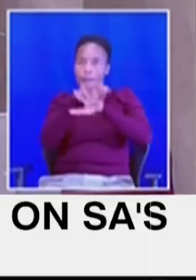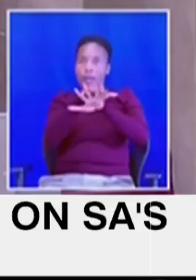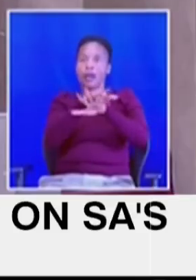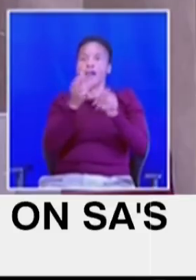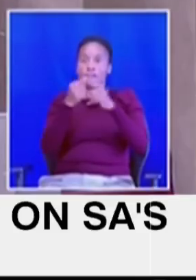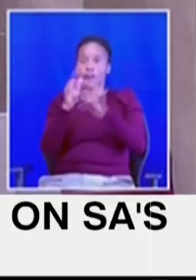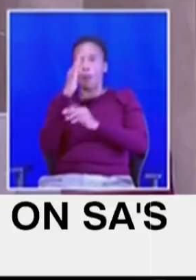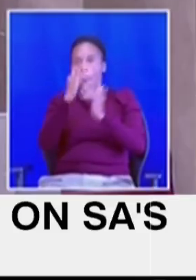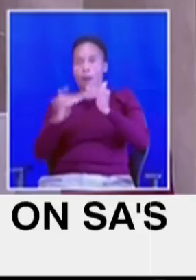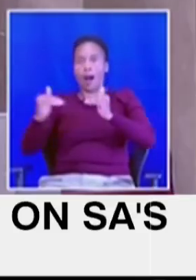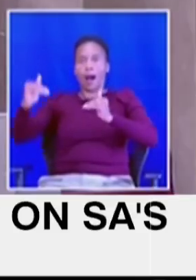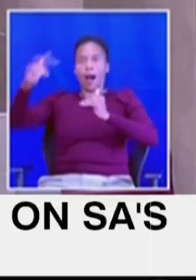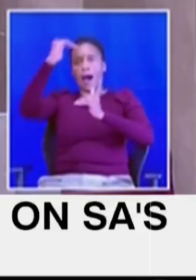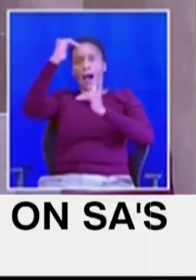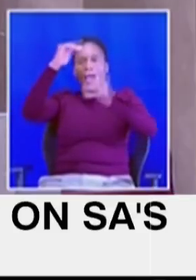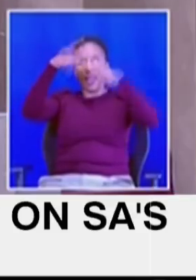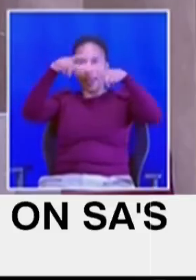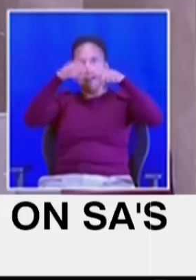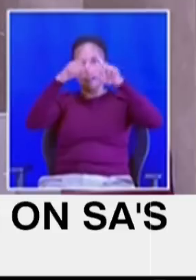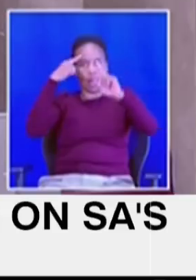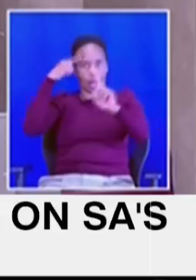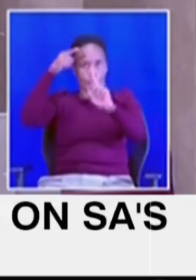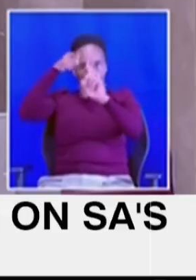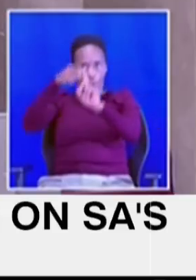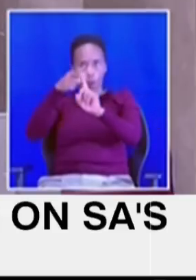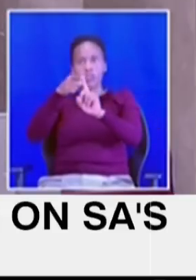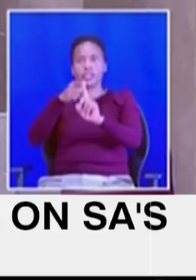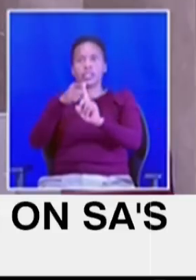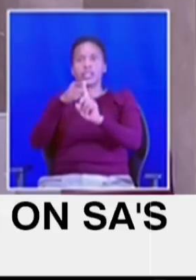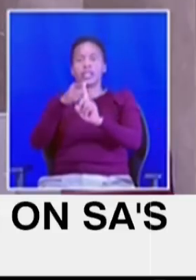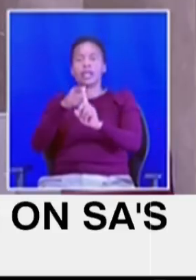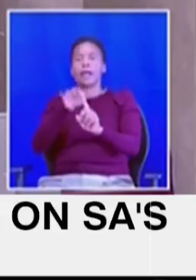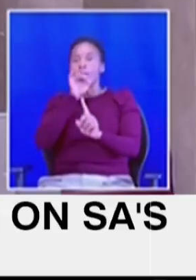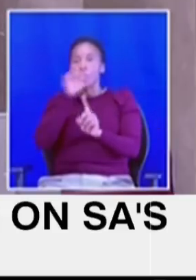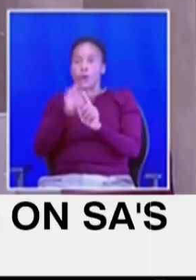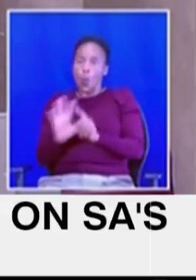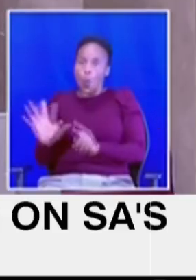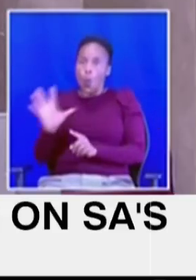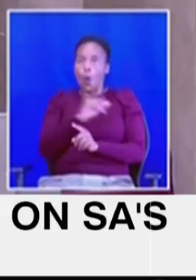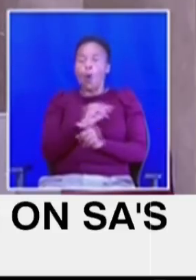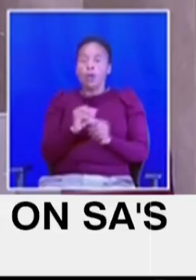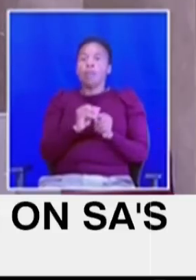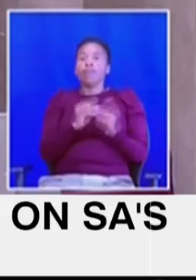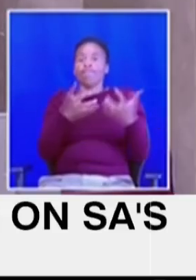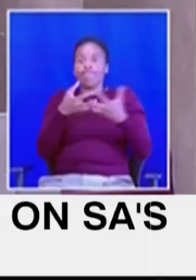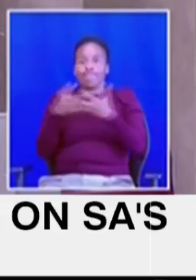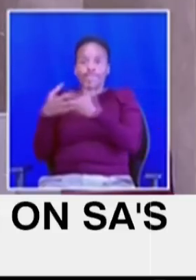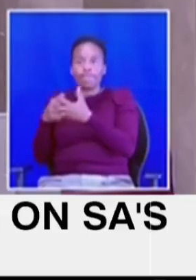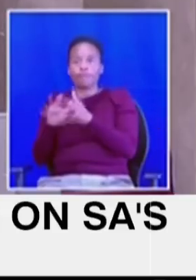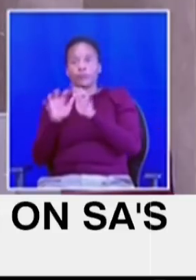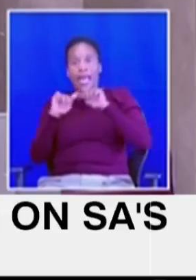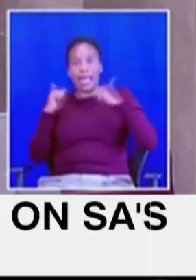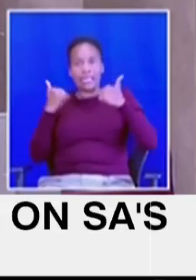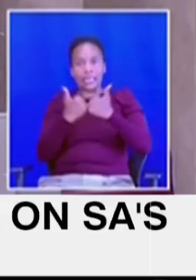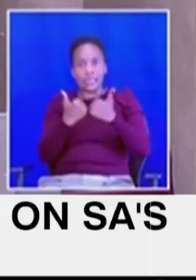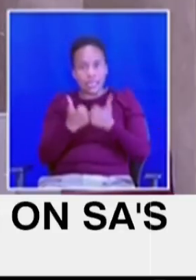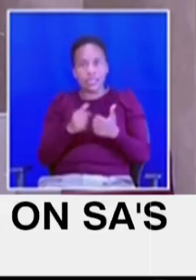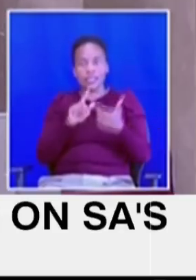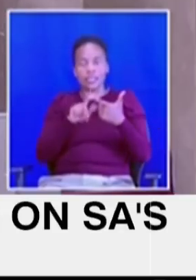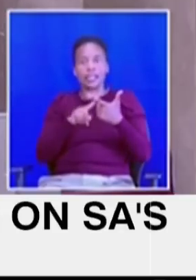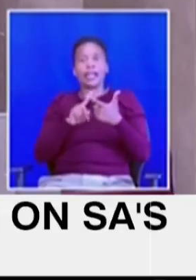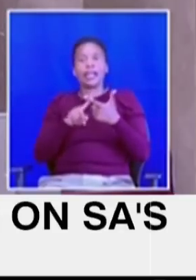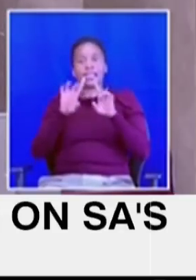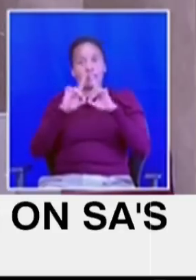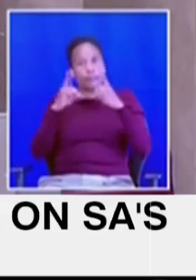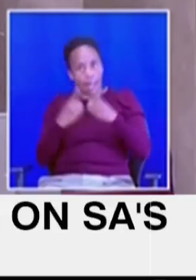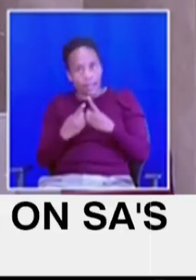high-level goals, ensuring that all relevant agencies and departments are addressing